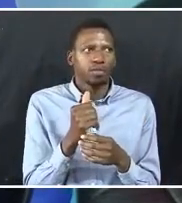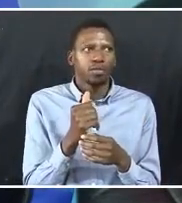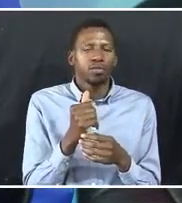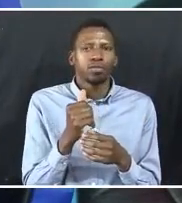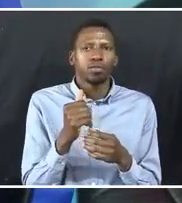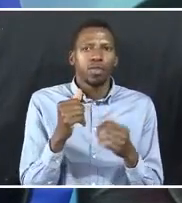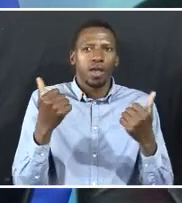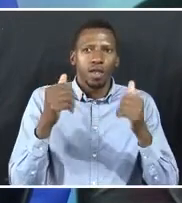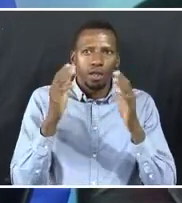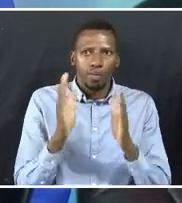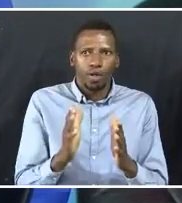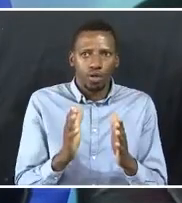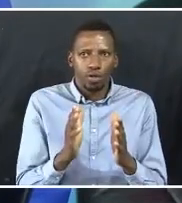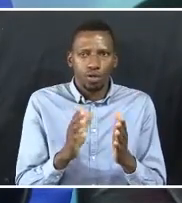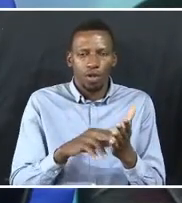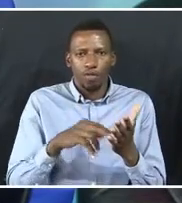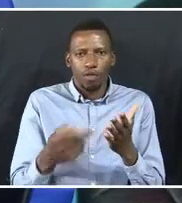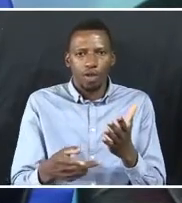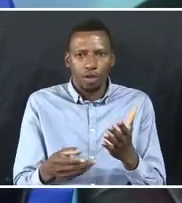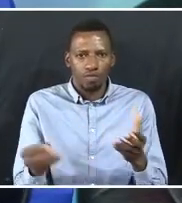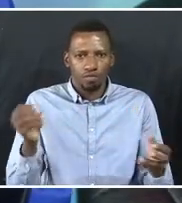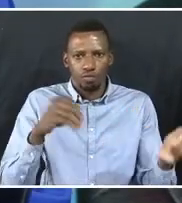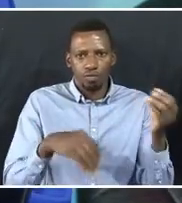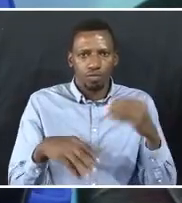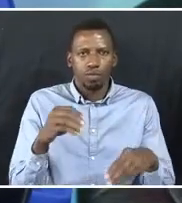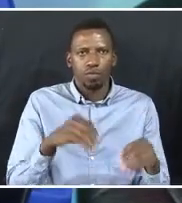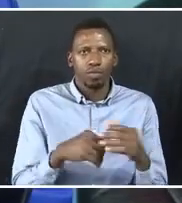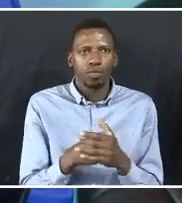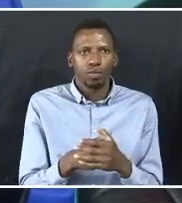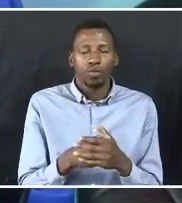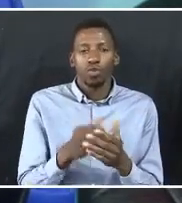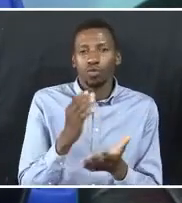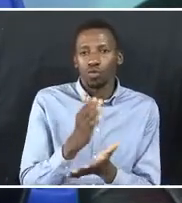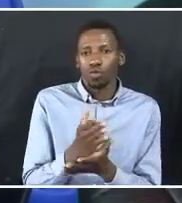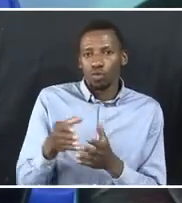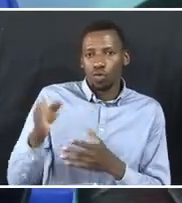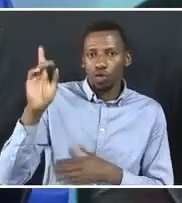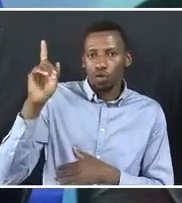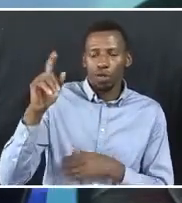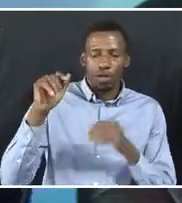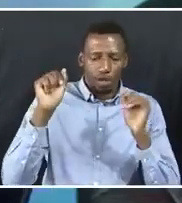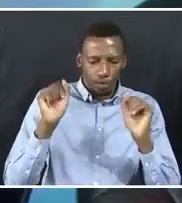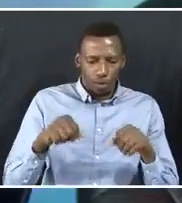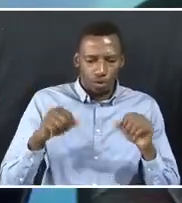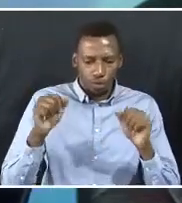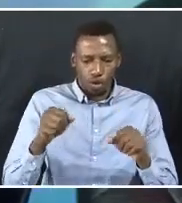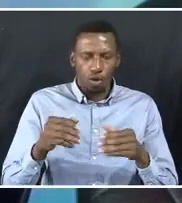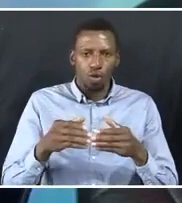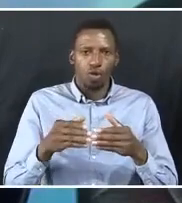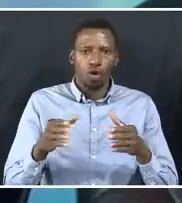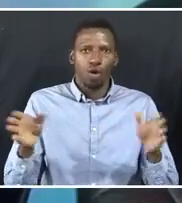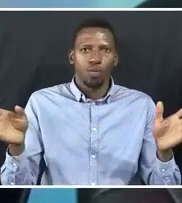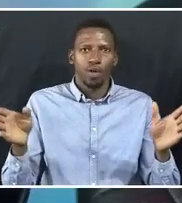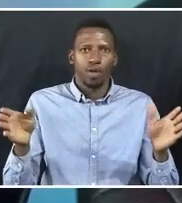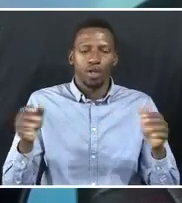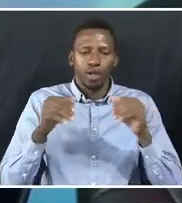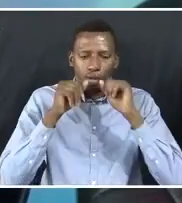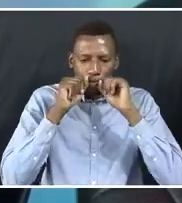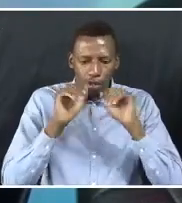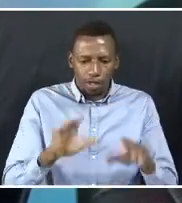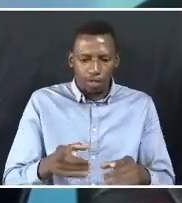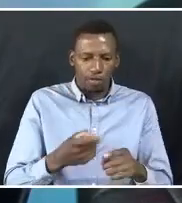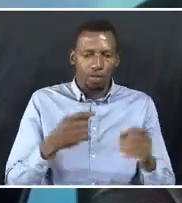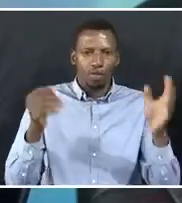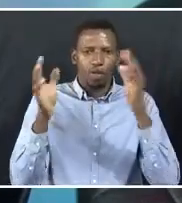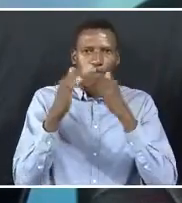Mitch. And God for sure can open up the floodgates of heaven. When we talk of the